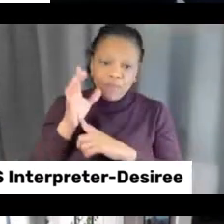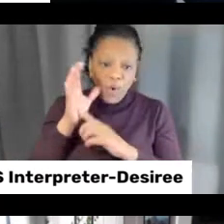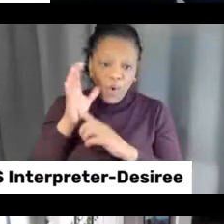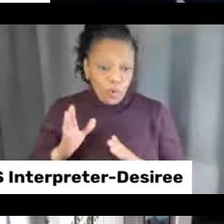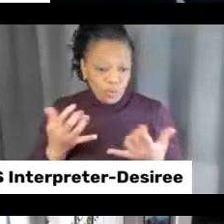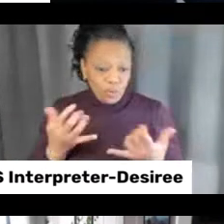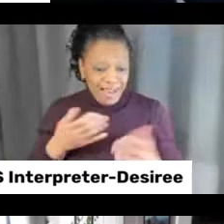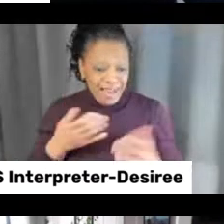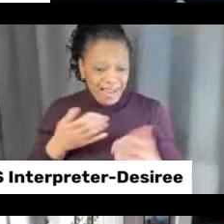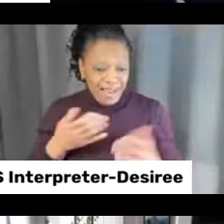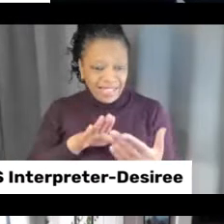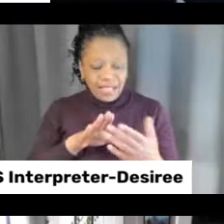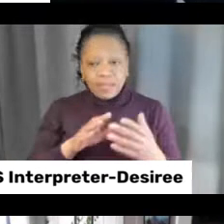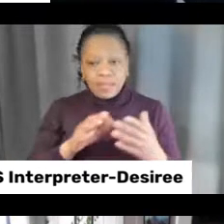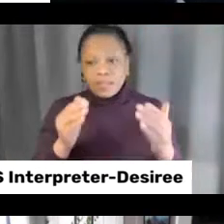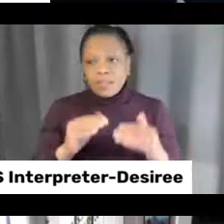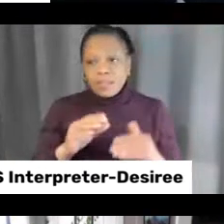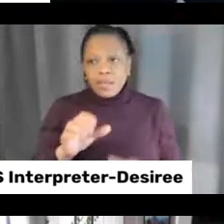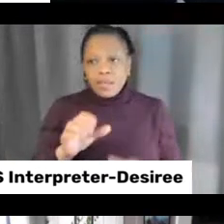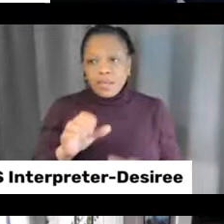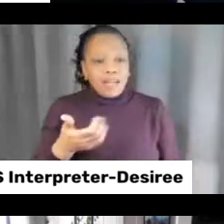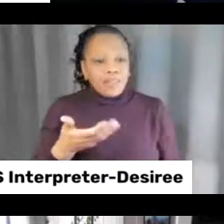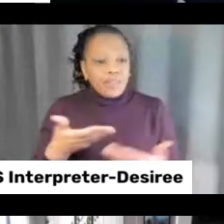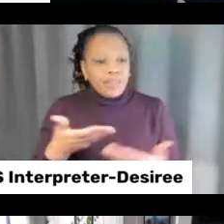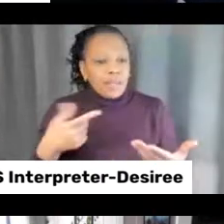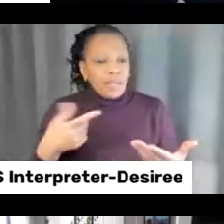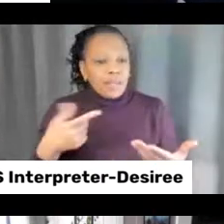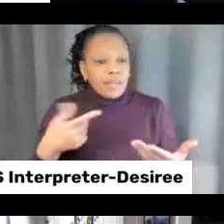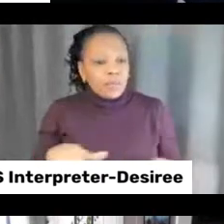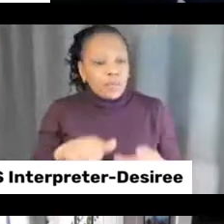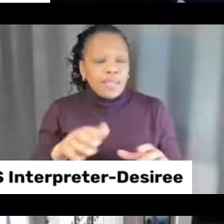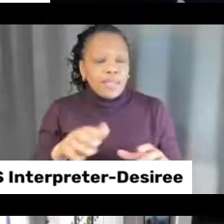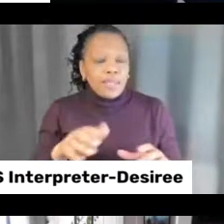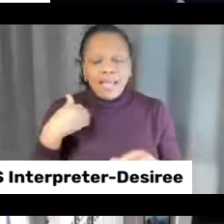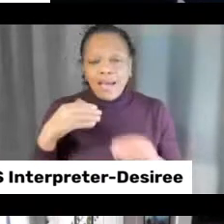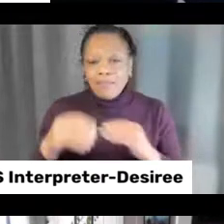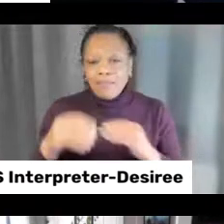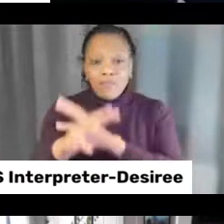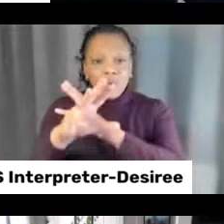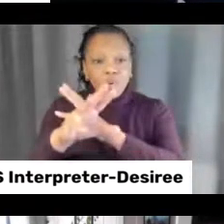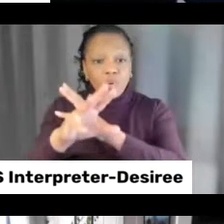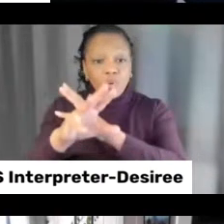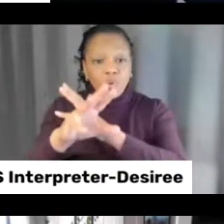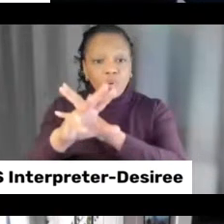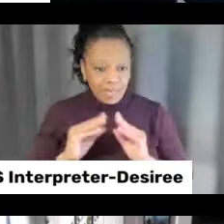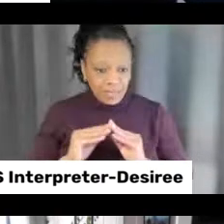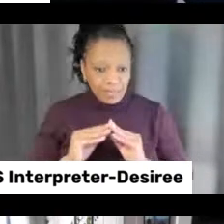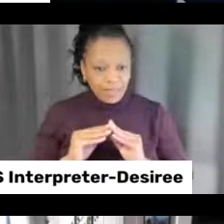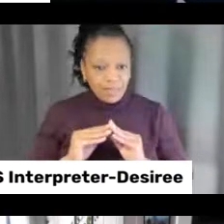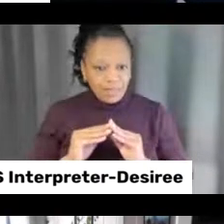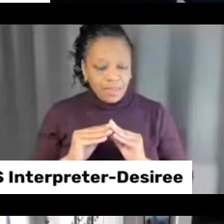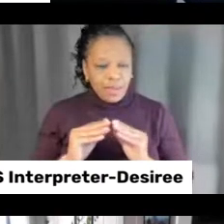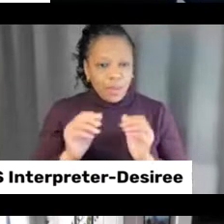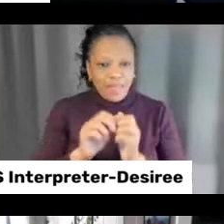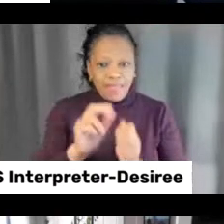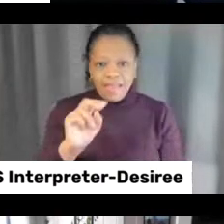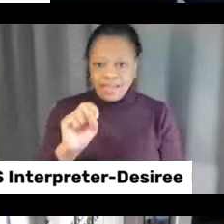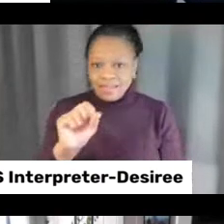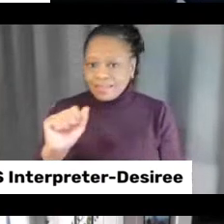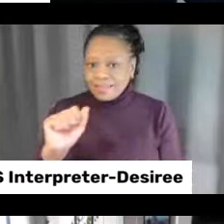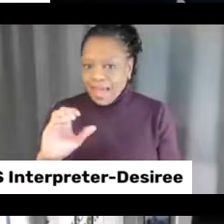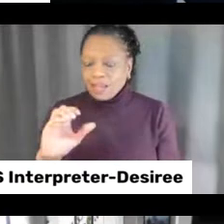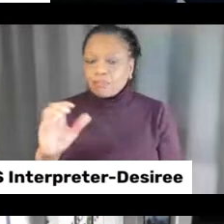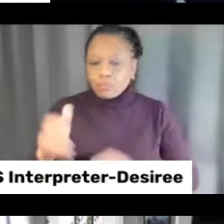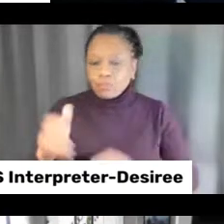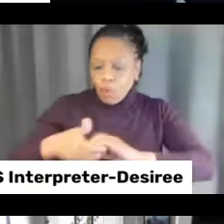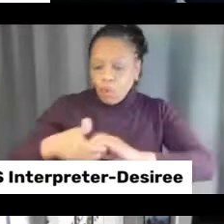in collaboration with NSAC is holding virtual in-district meetings, and those